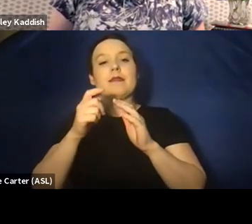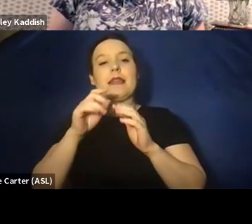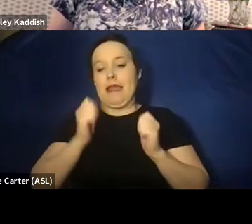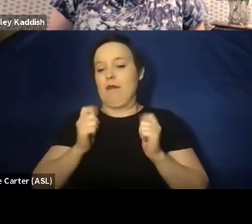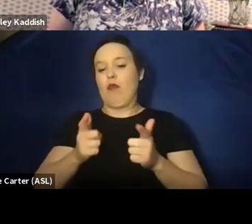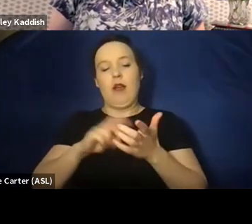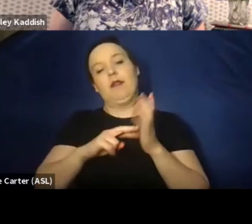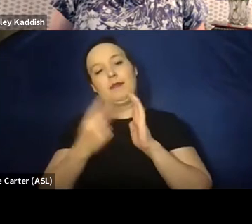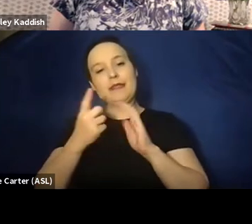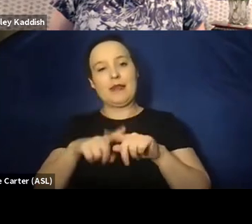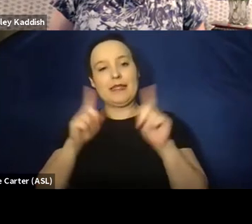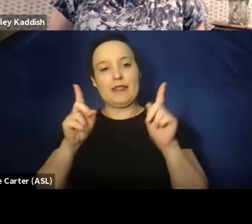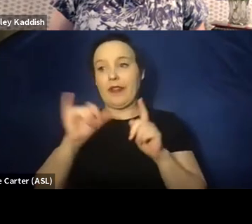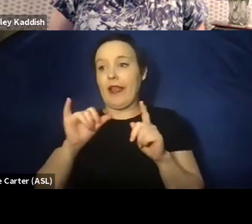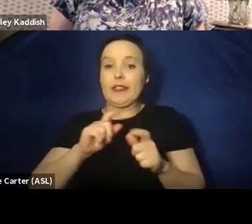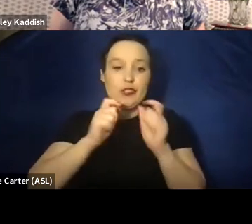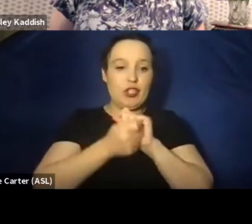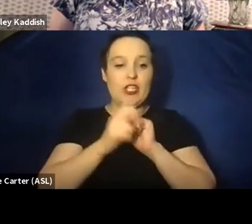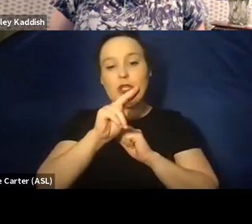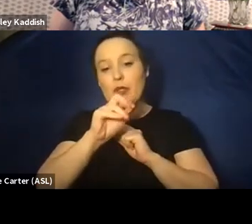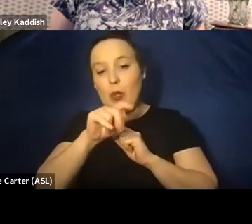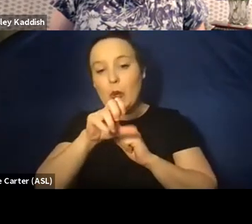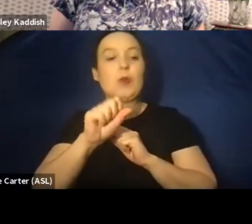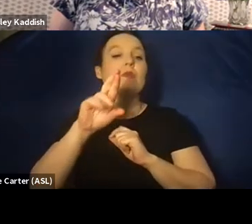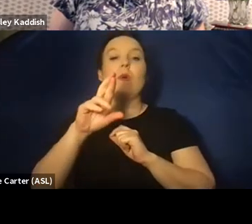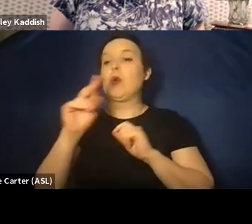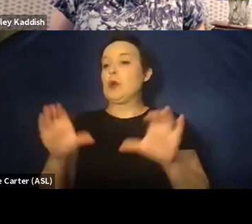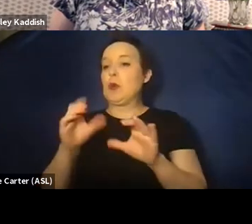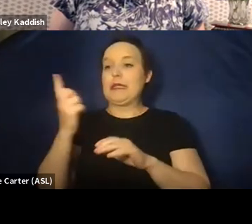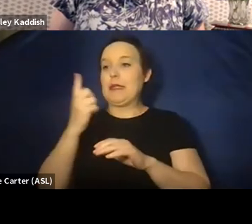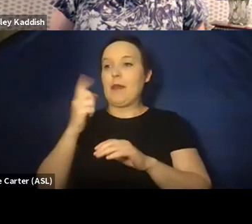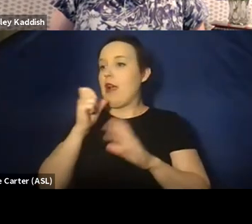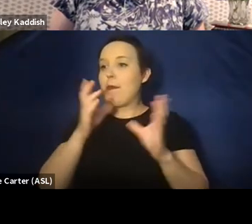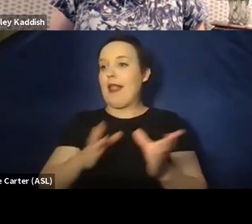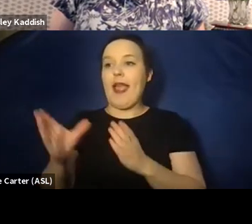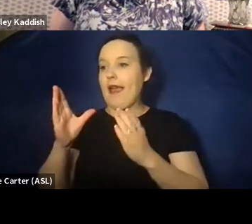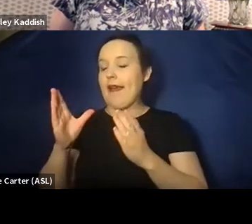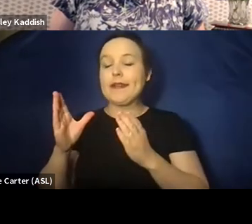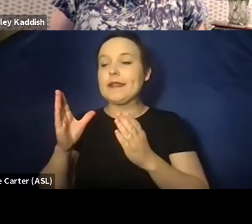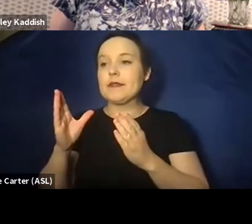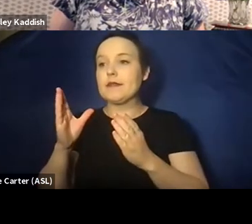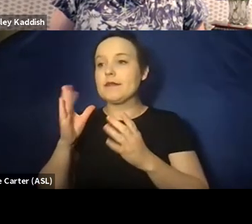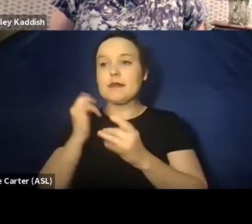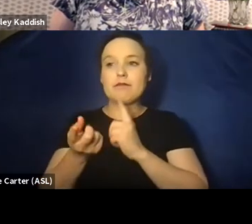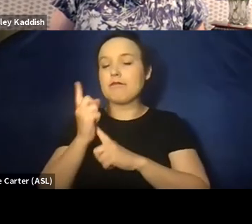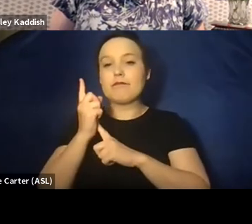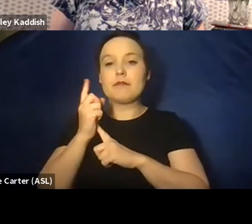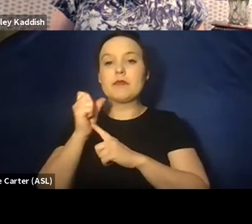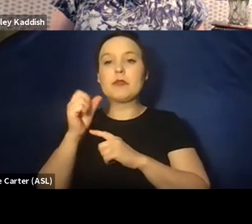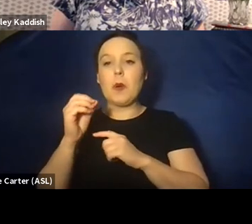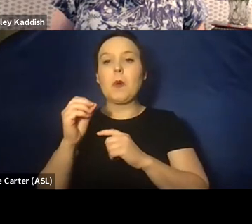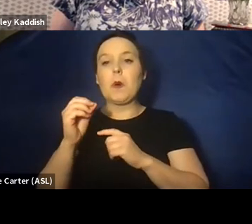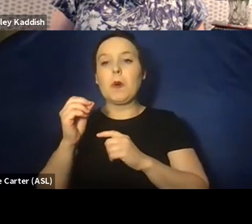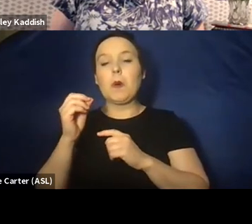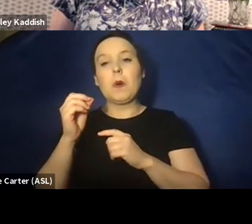completely unplanned and spontaneous. So, and also, I do think there's a really happy shift